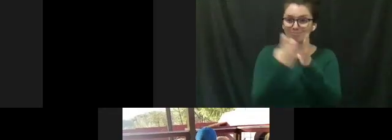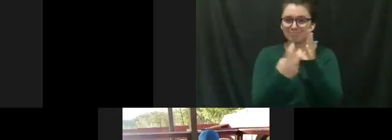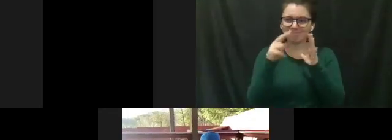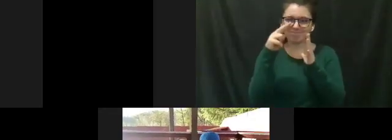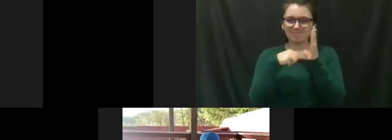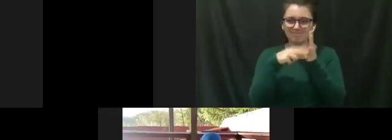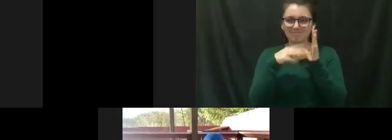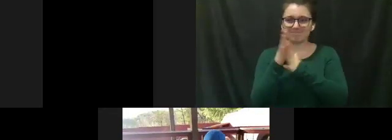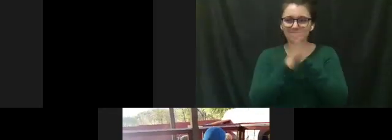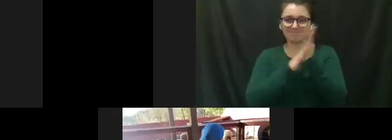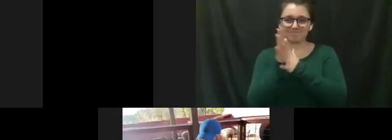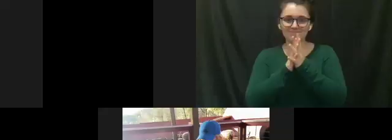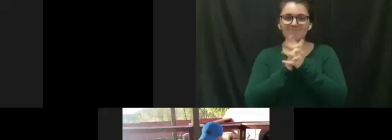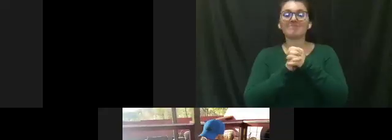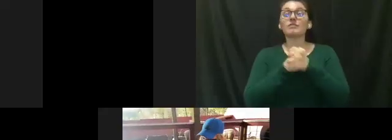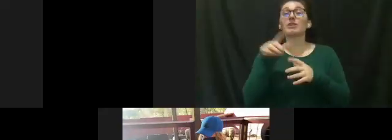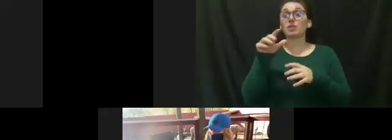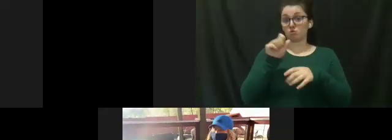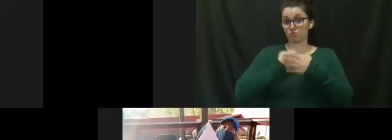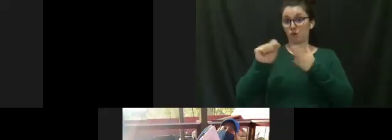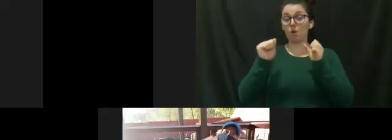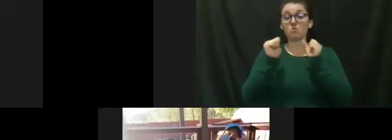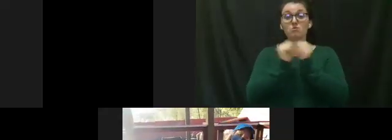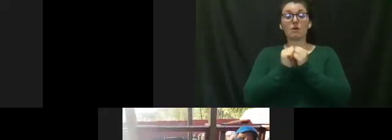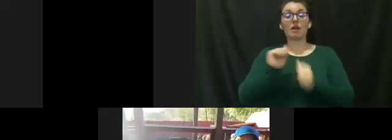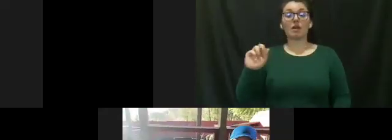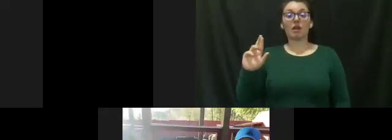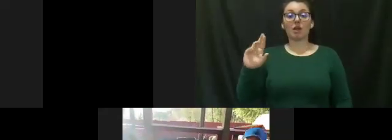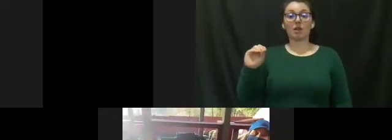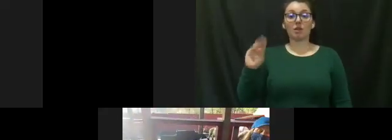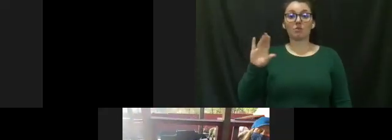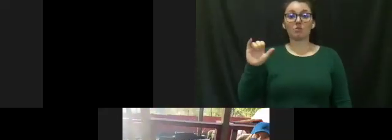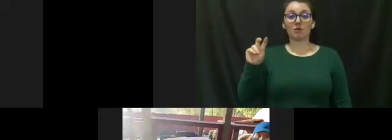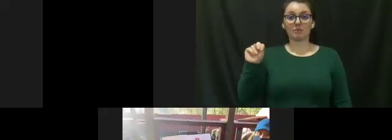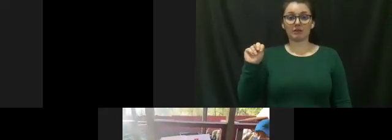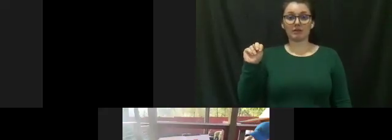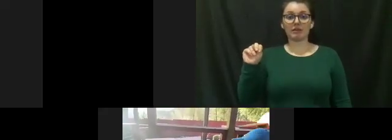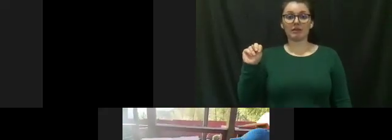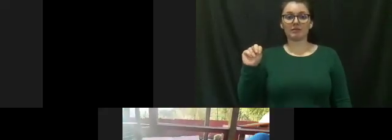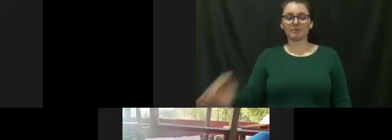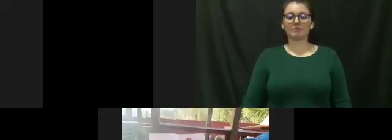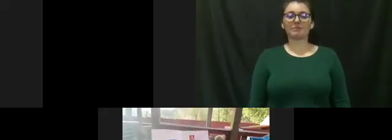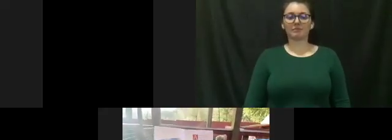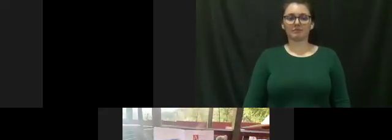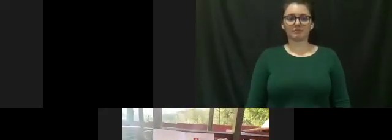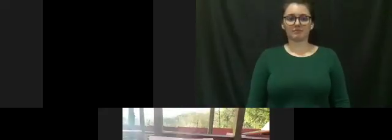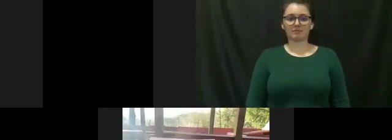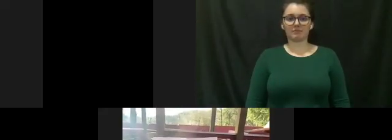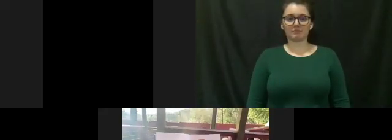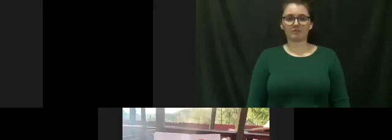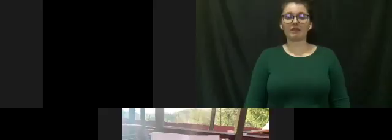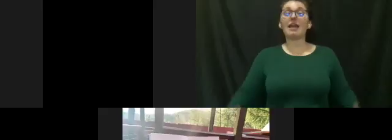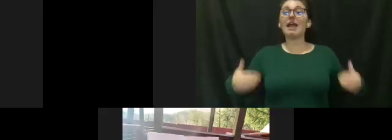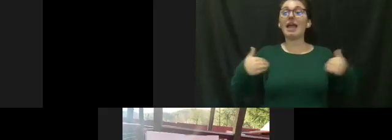And he actually co-wrote this with Robin Page, not a relative of mine. Animals use